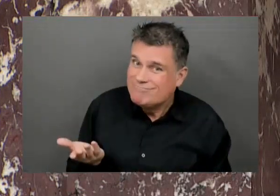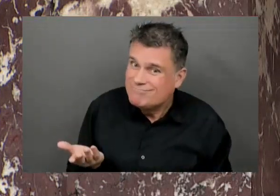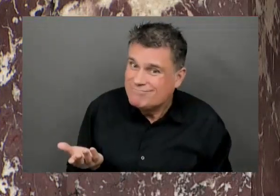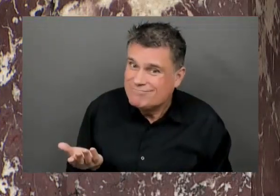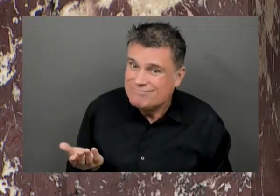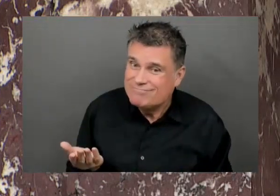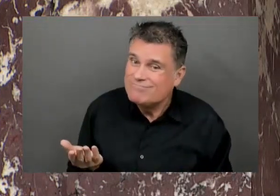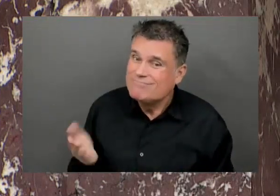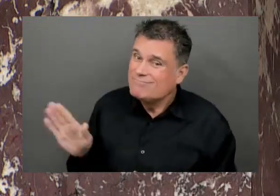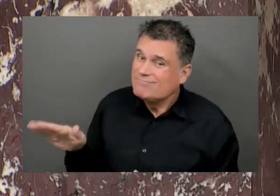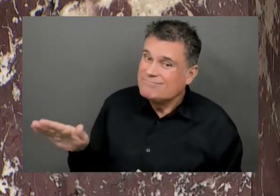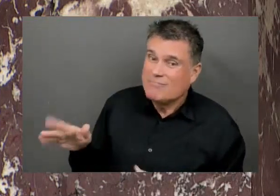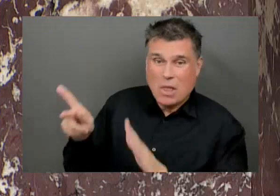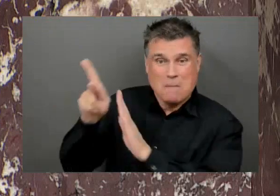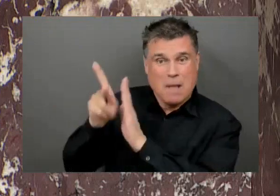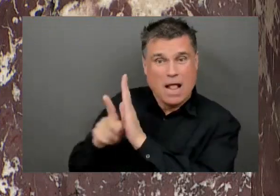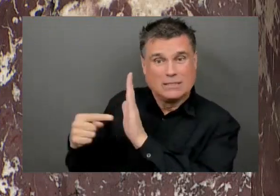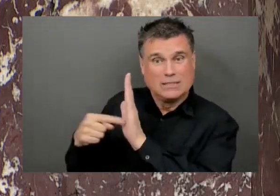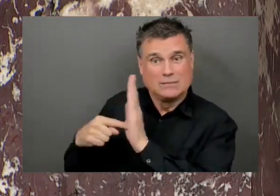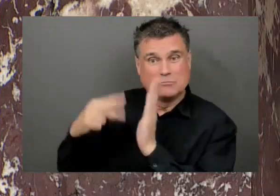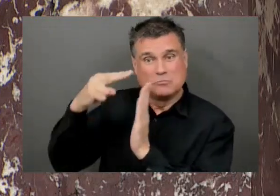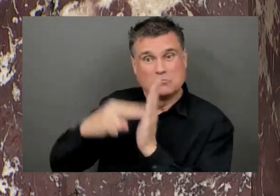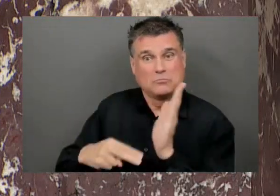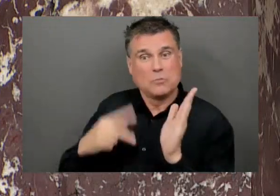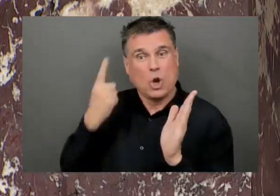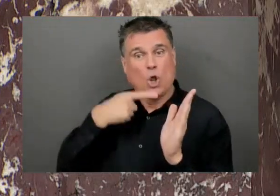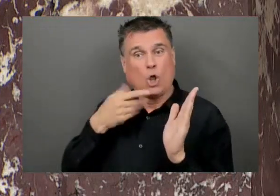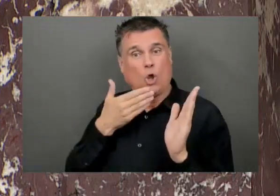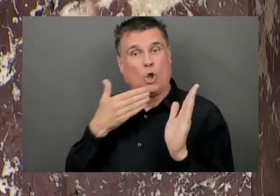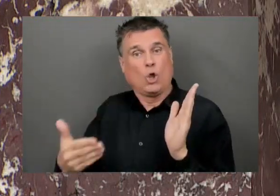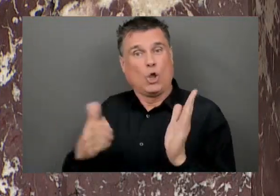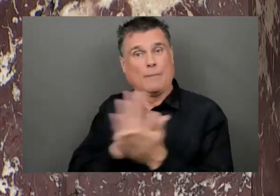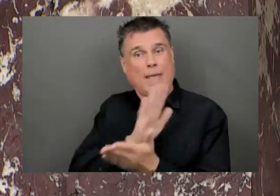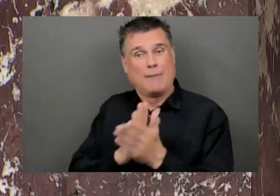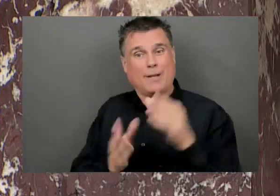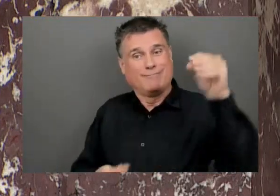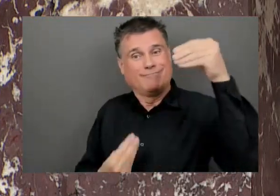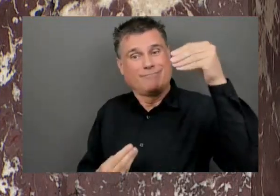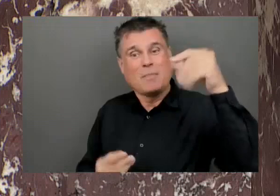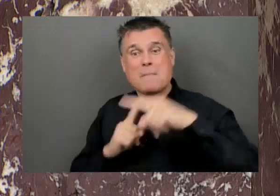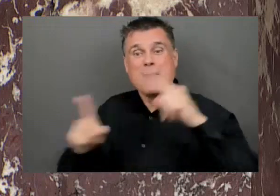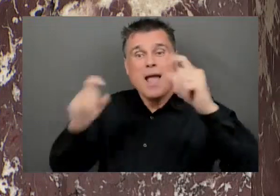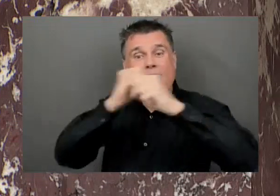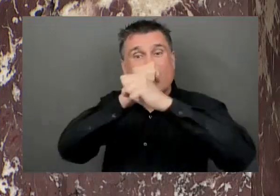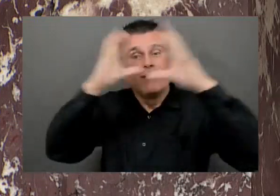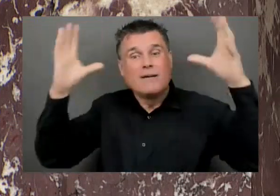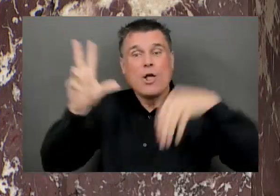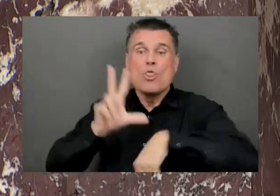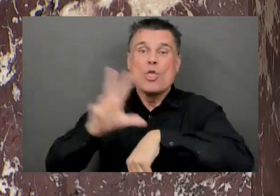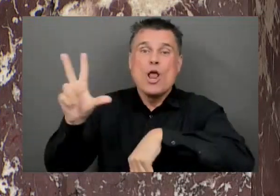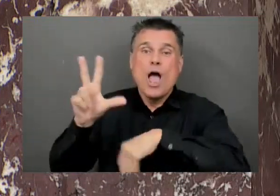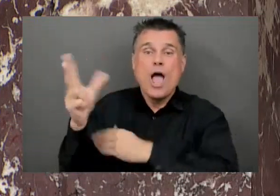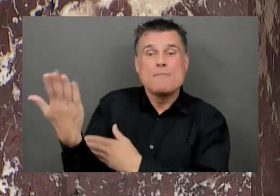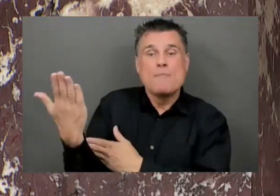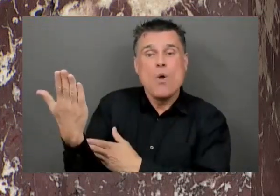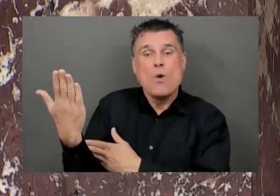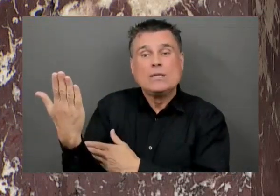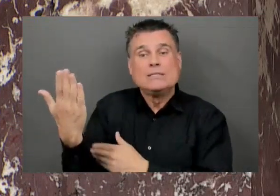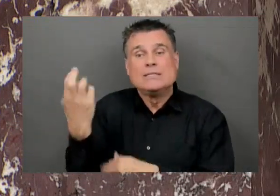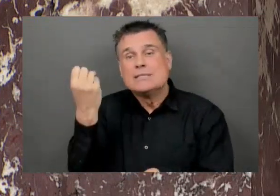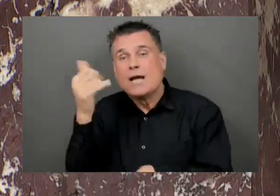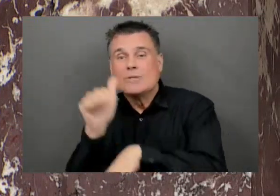3 o'clock in the morning on a Saturday night, when you're working at 50% staff, that's when this stuff blows up," end